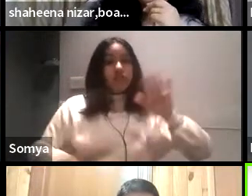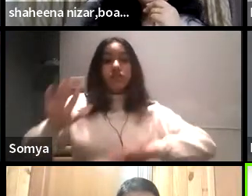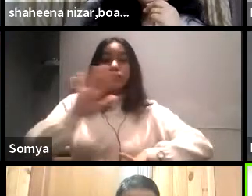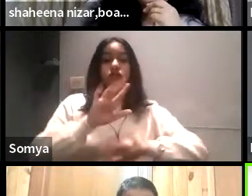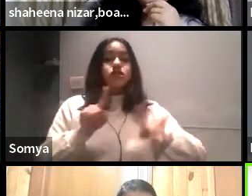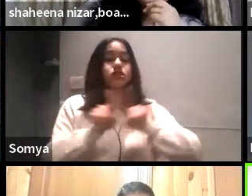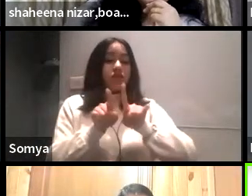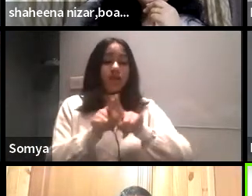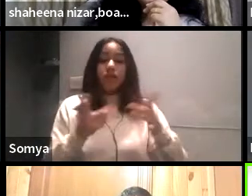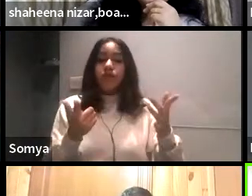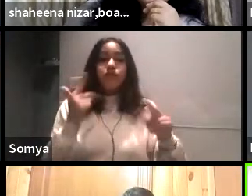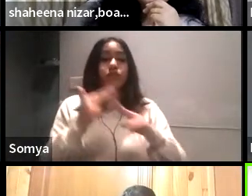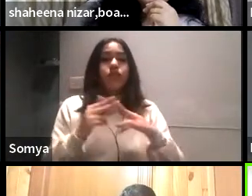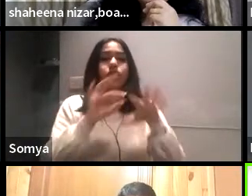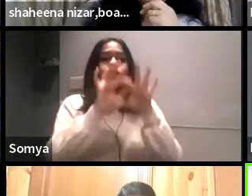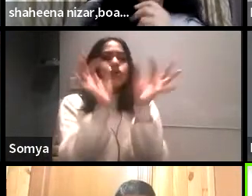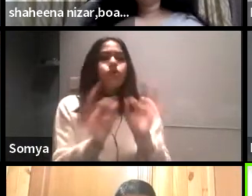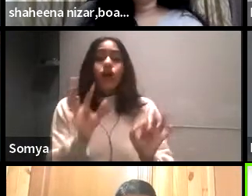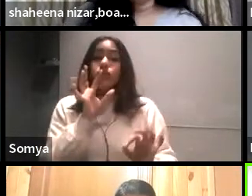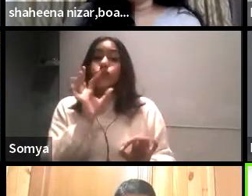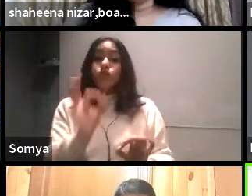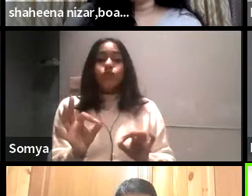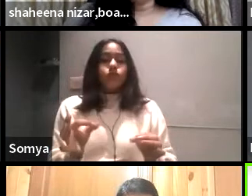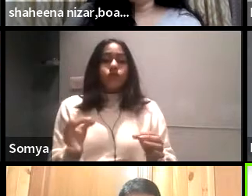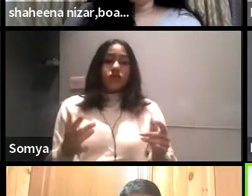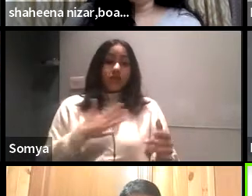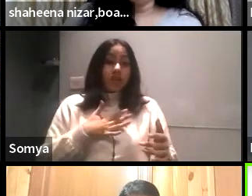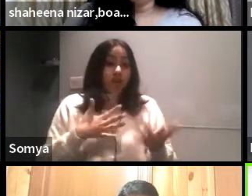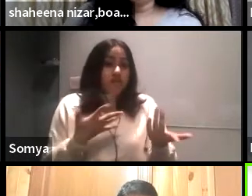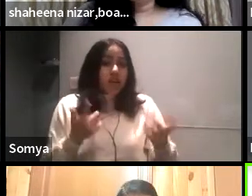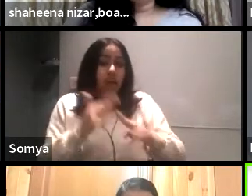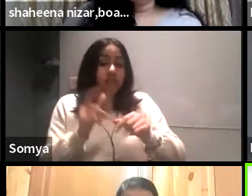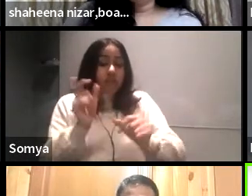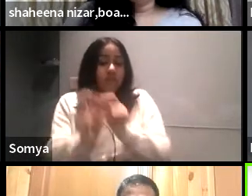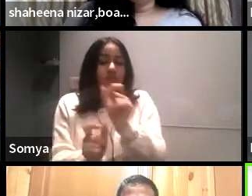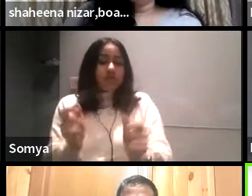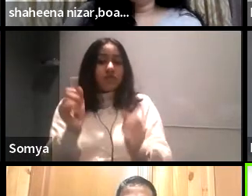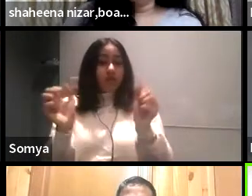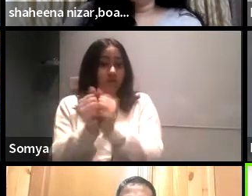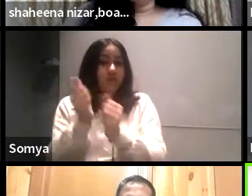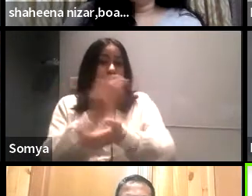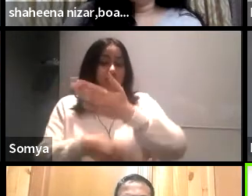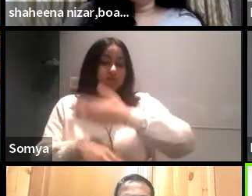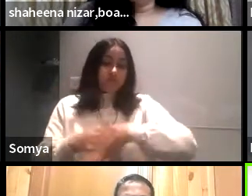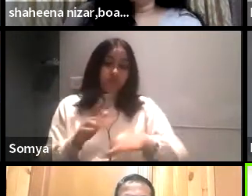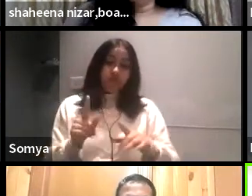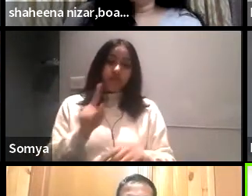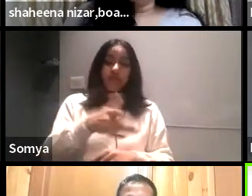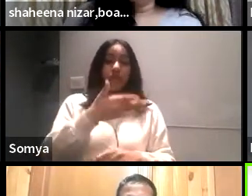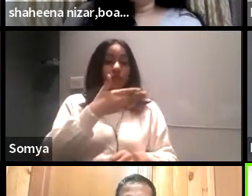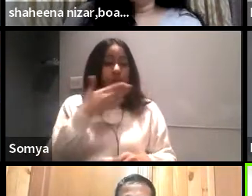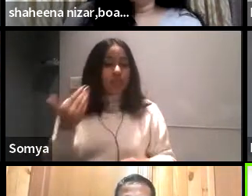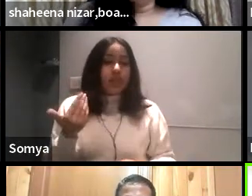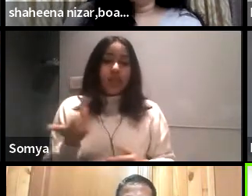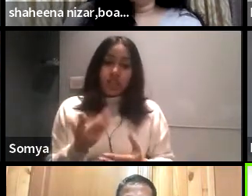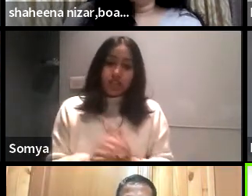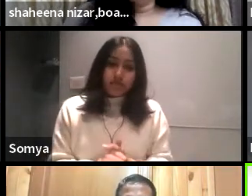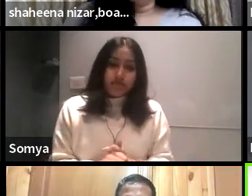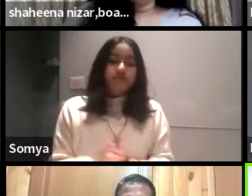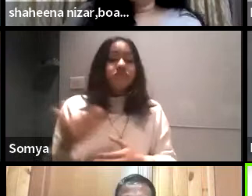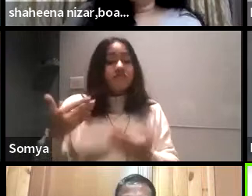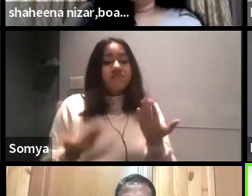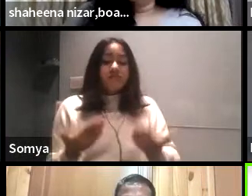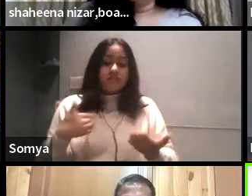Asian strategy to make the right real, for person with disability in Asia and the Pacific. So I